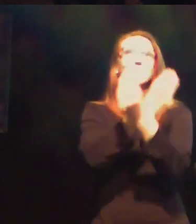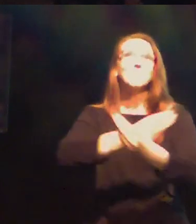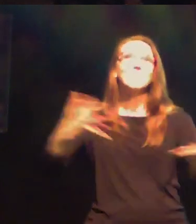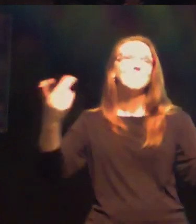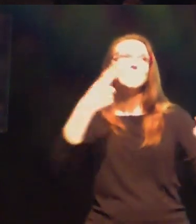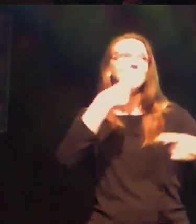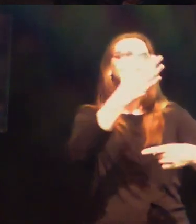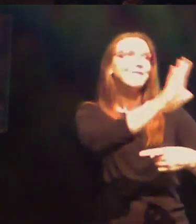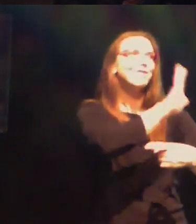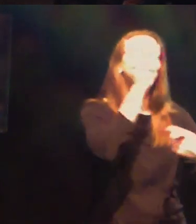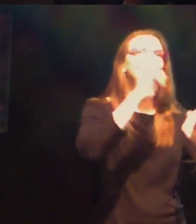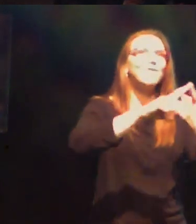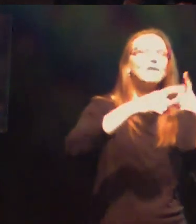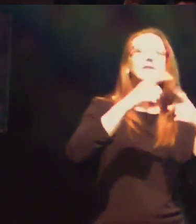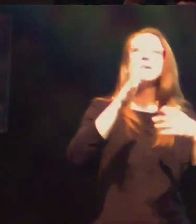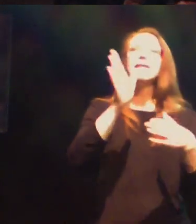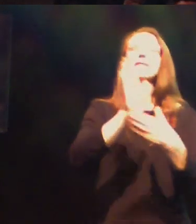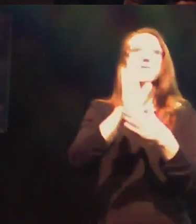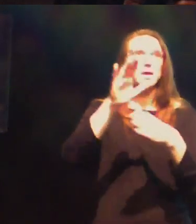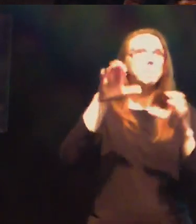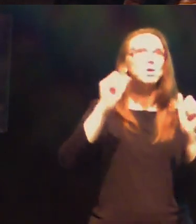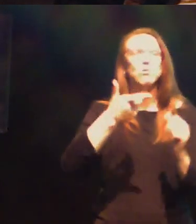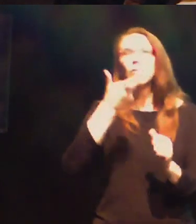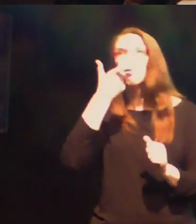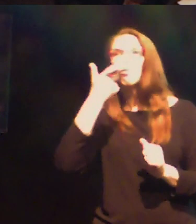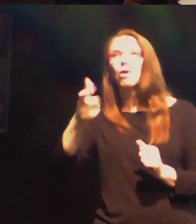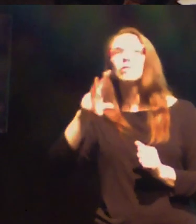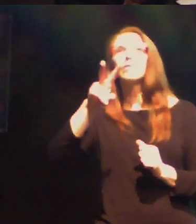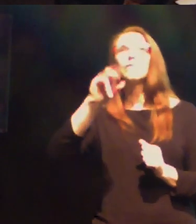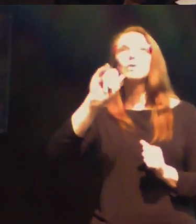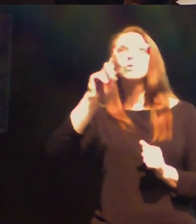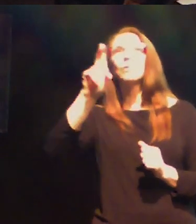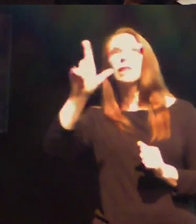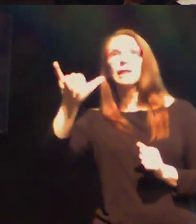your friends. This film is available virtually as well, so people can see it this